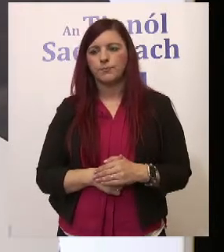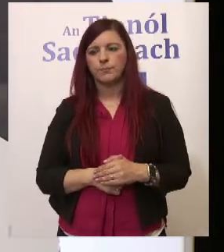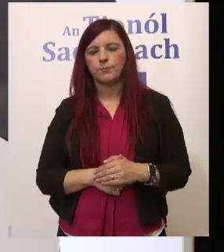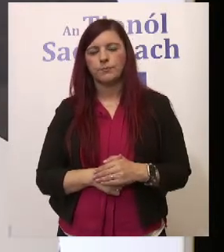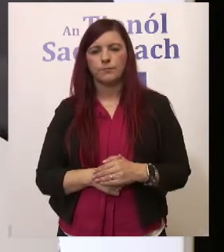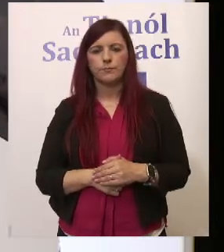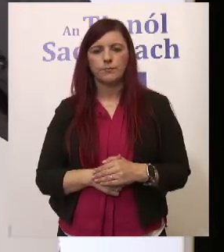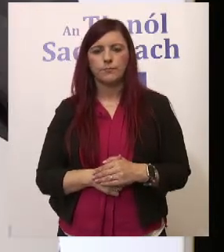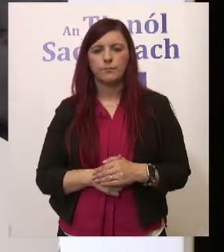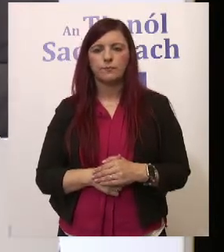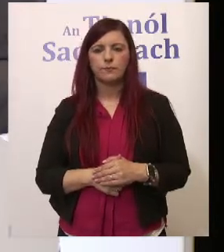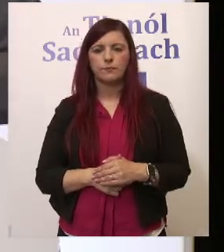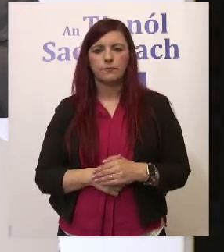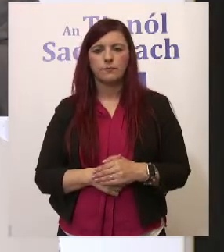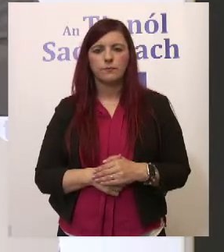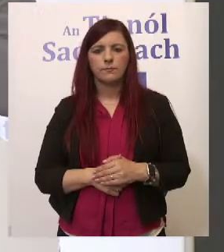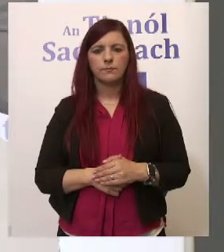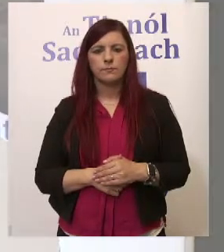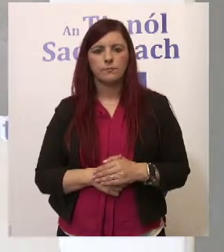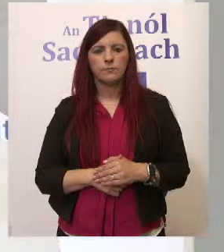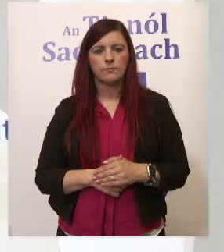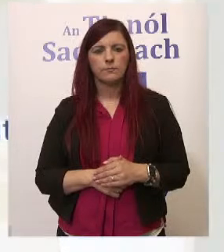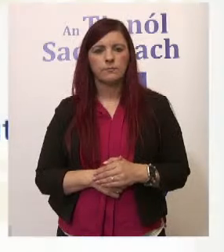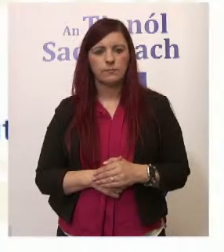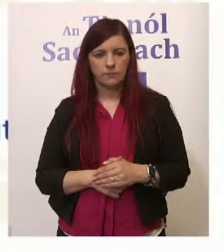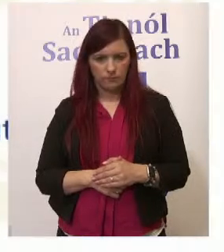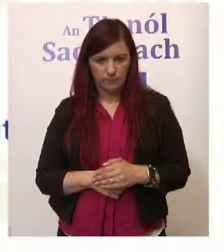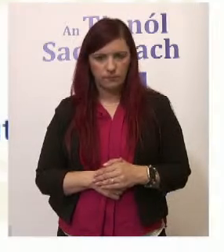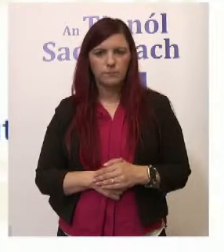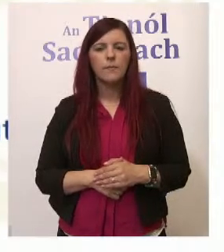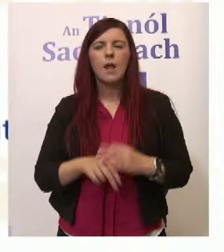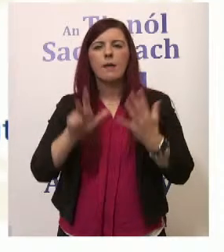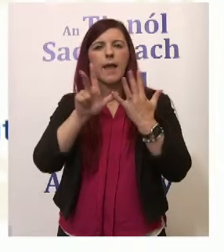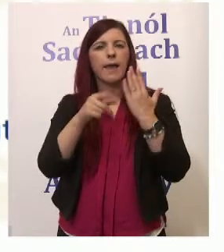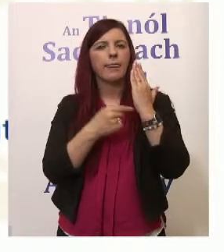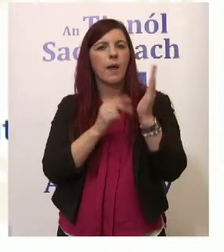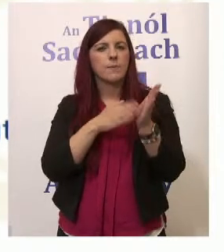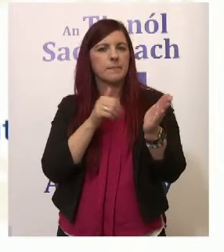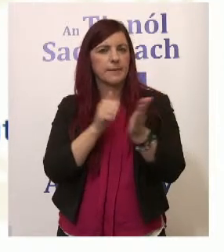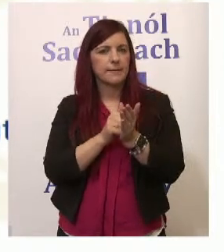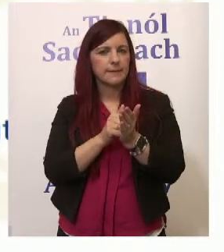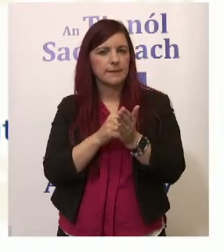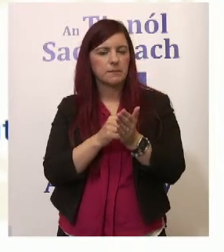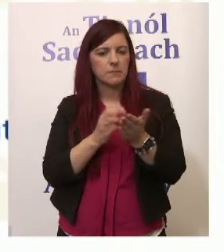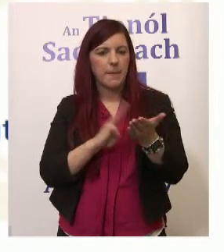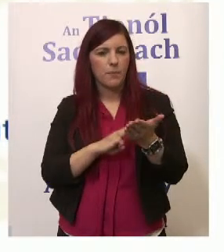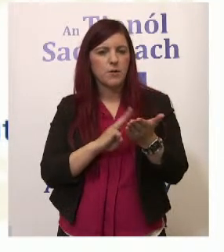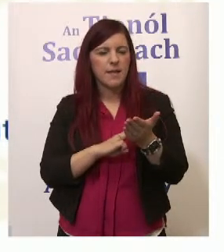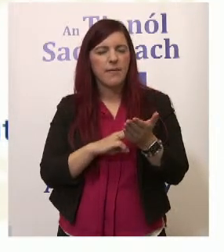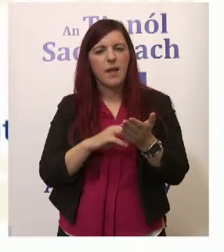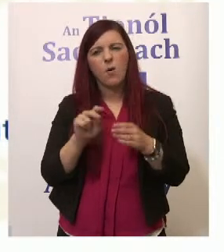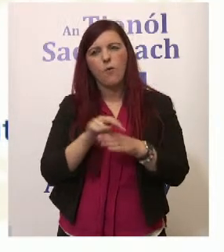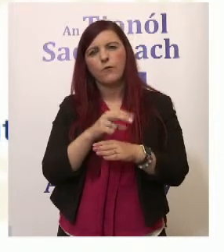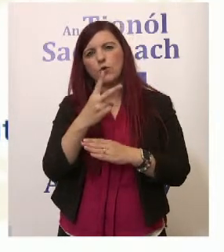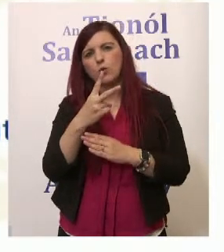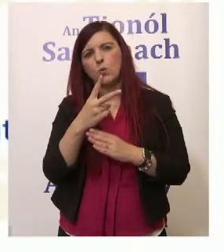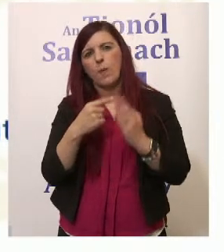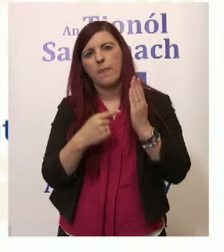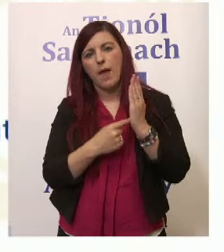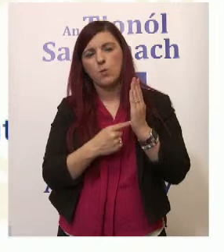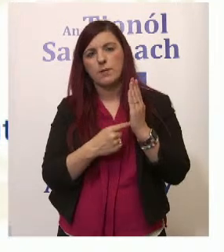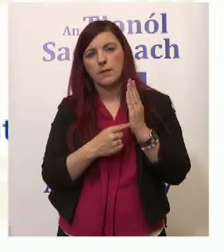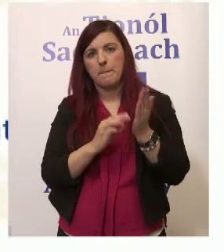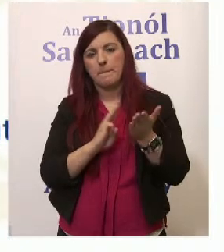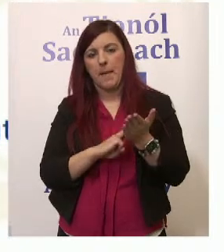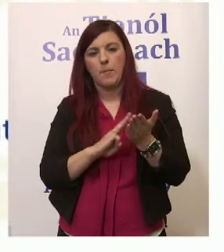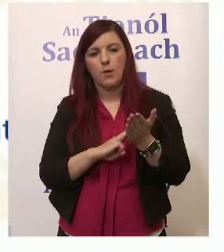So again, scene setting, we have about 8,000 business members nationally, another 2,000 plus members which are in